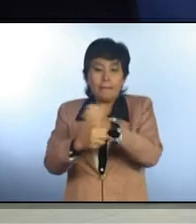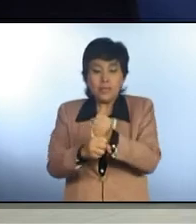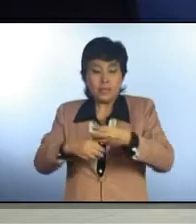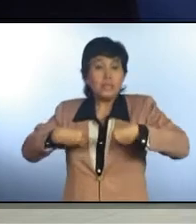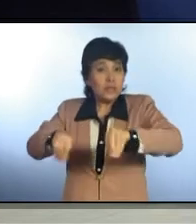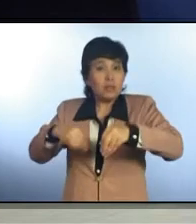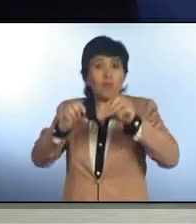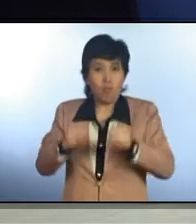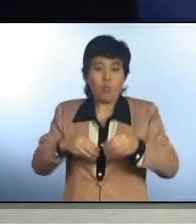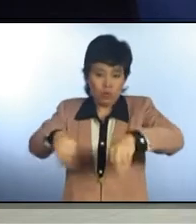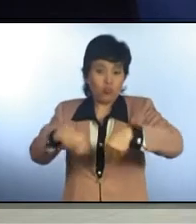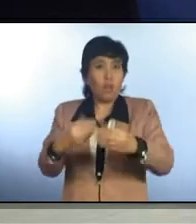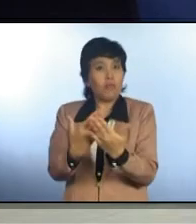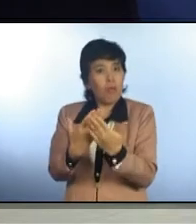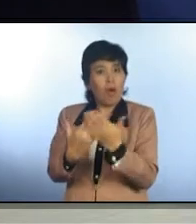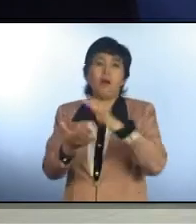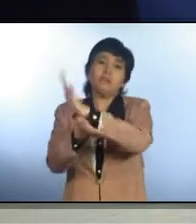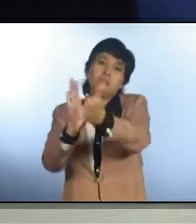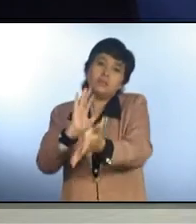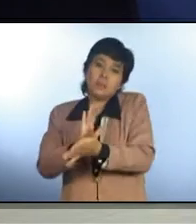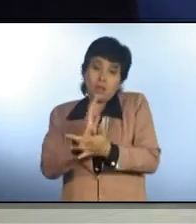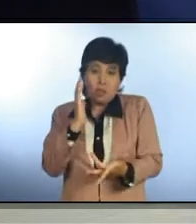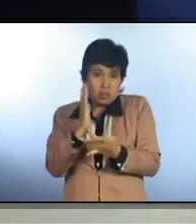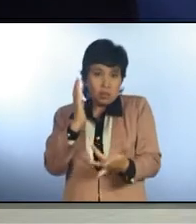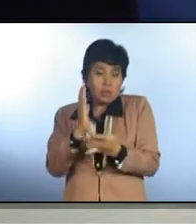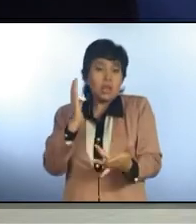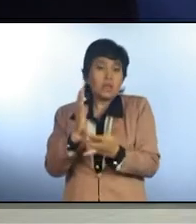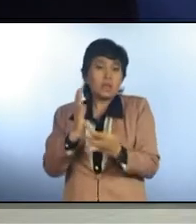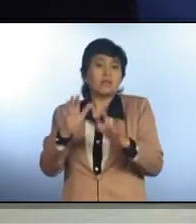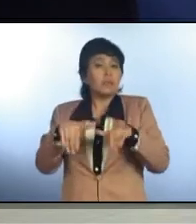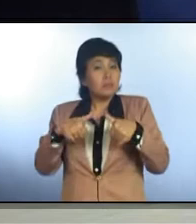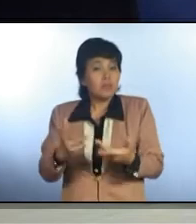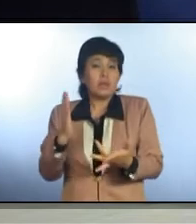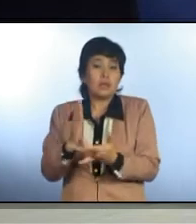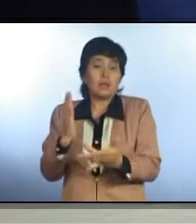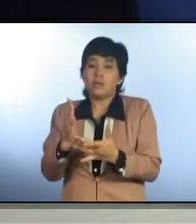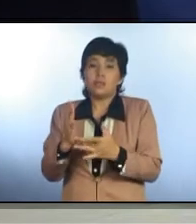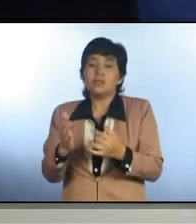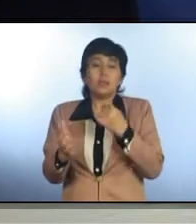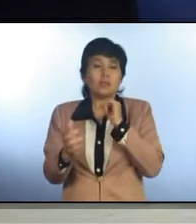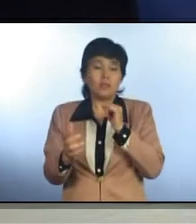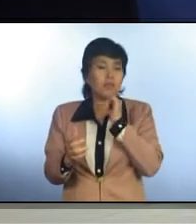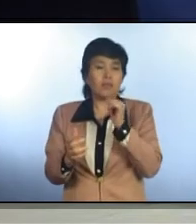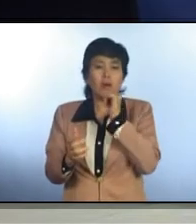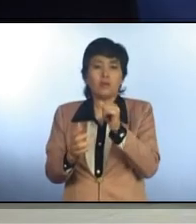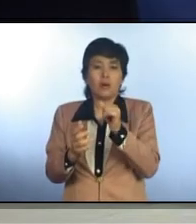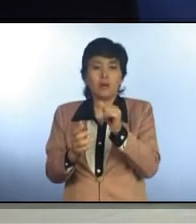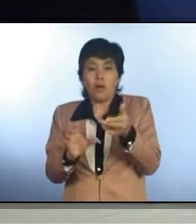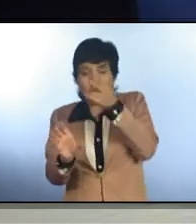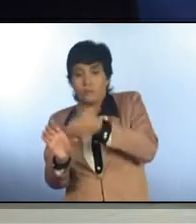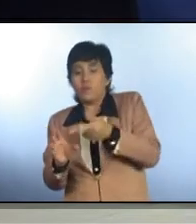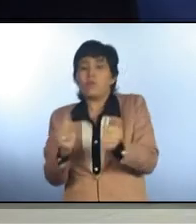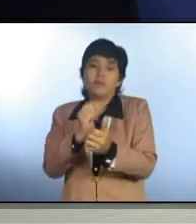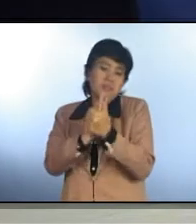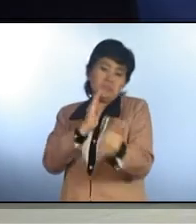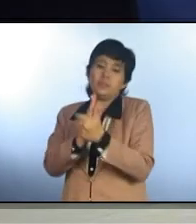happen. They really need a technique of persuasion. Now, this is not an inborn. It's not that you're born with the